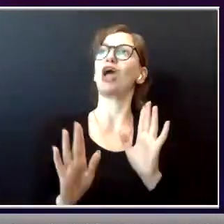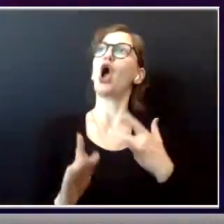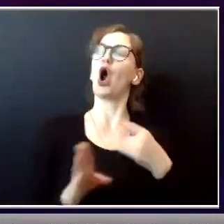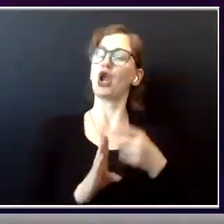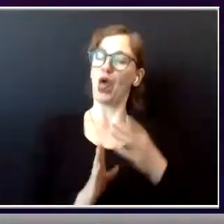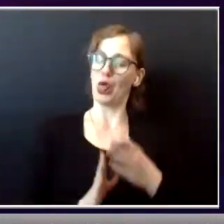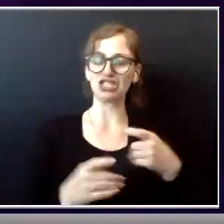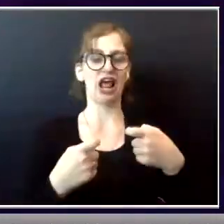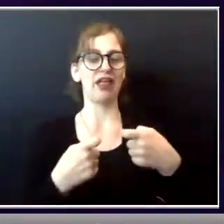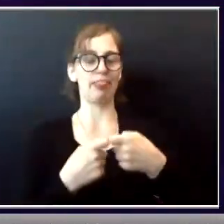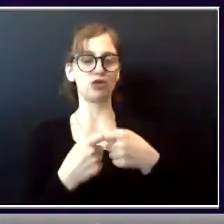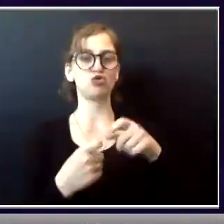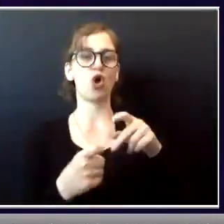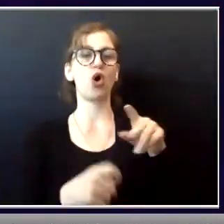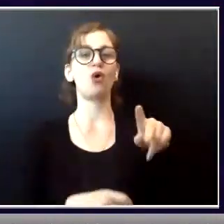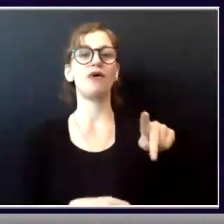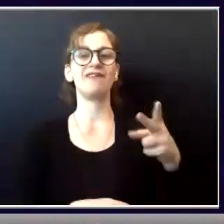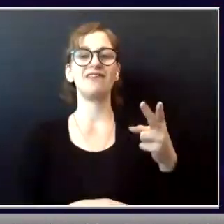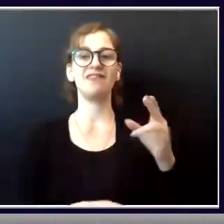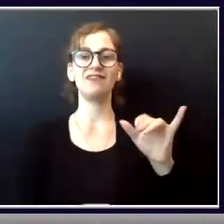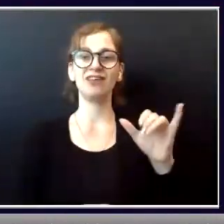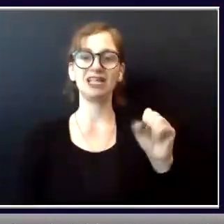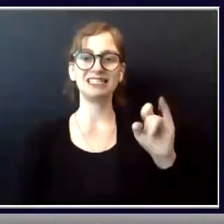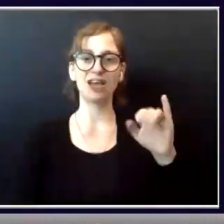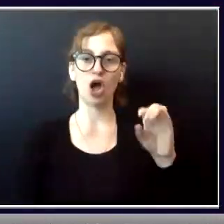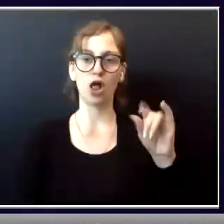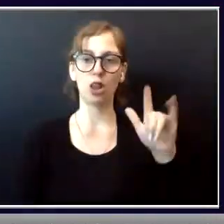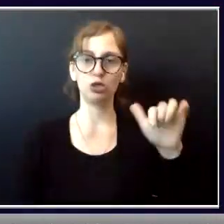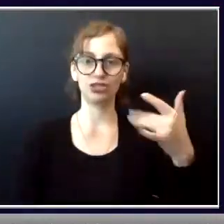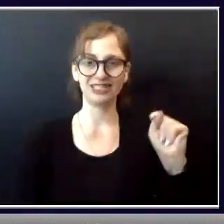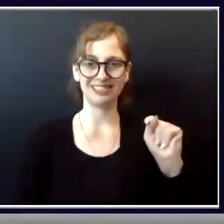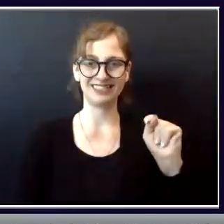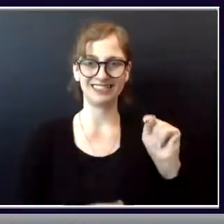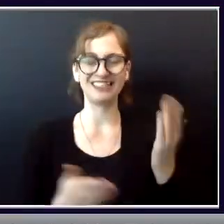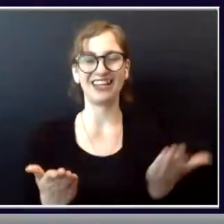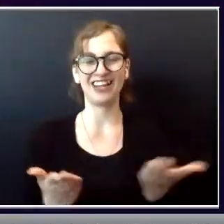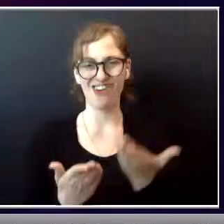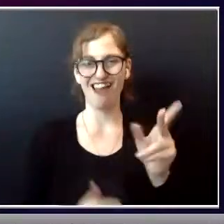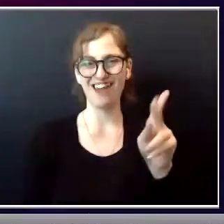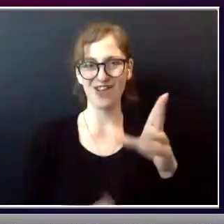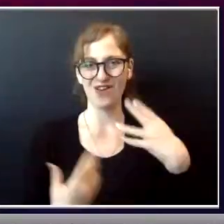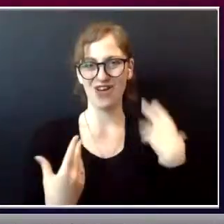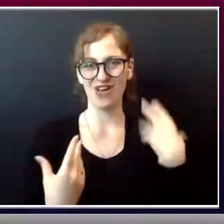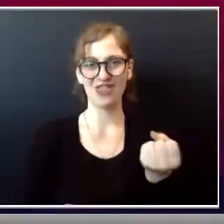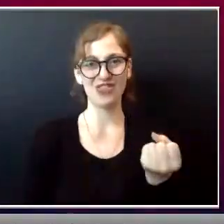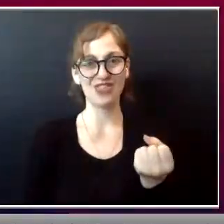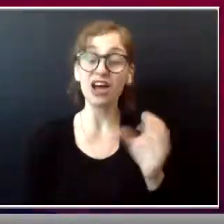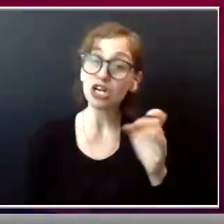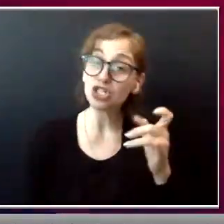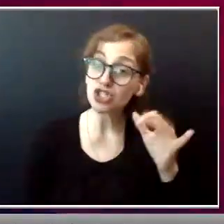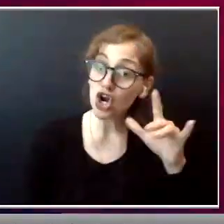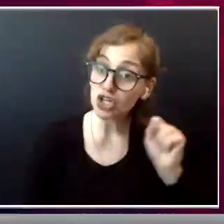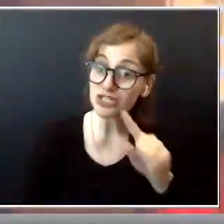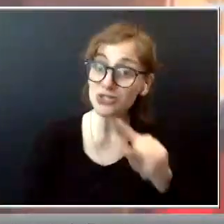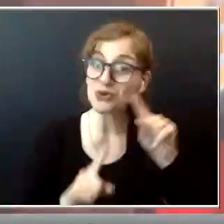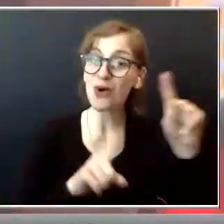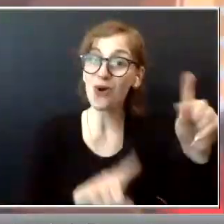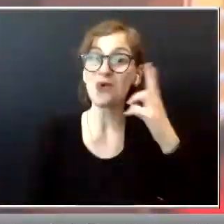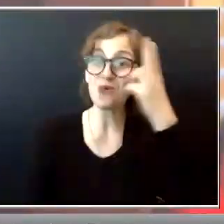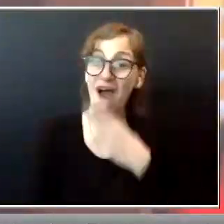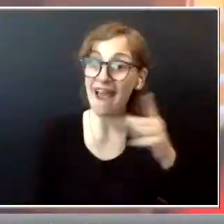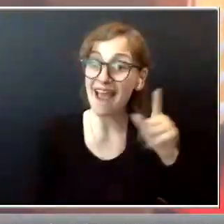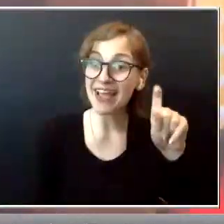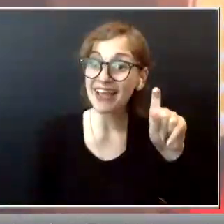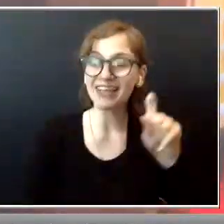electrophysiologist here at the University of Kansas Health System. Charles, first question, did you make it to Hawaii? Yes, we